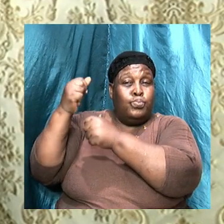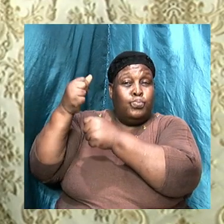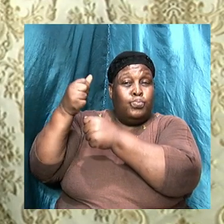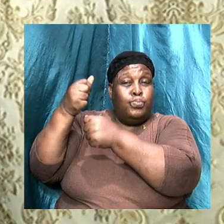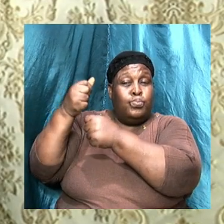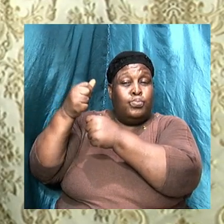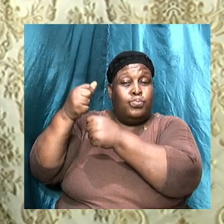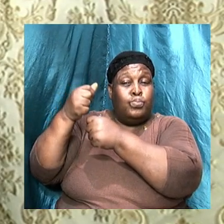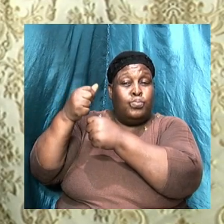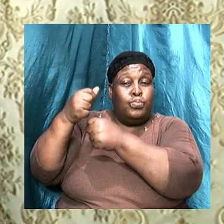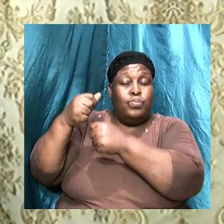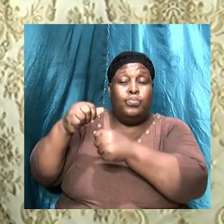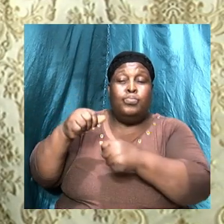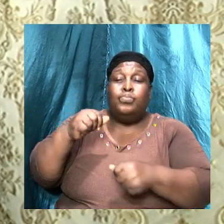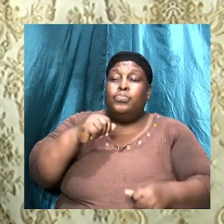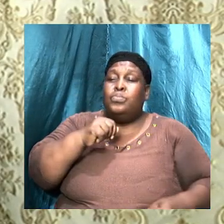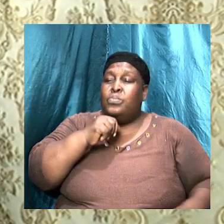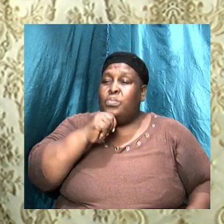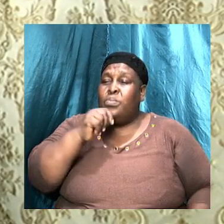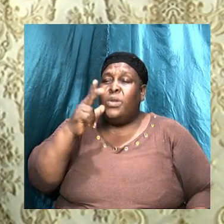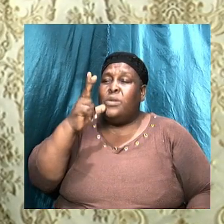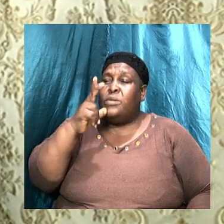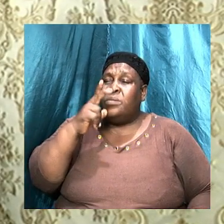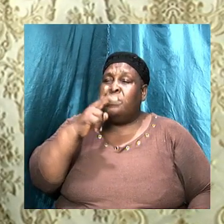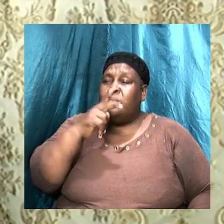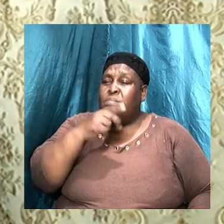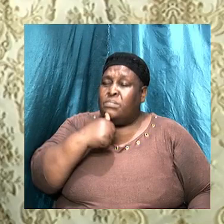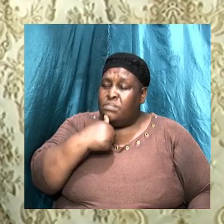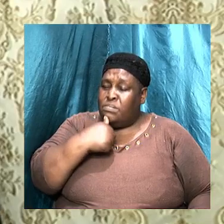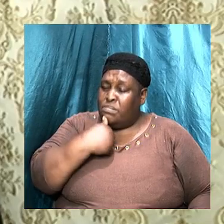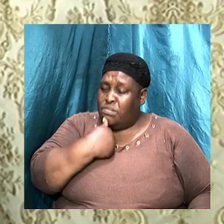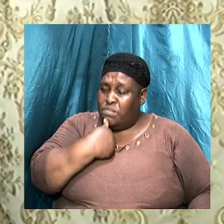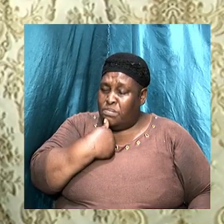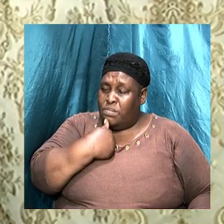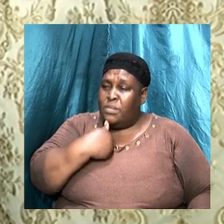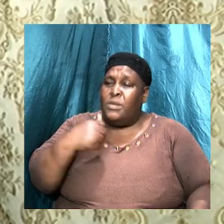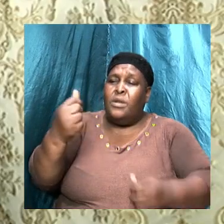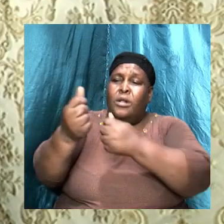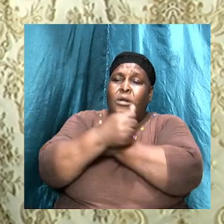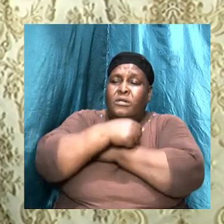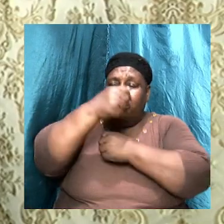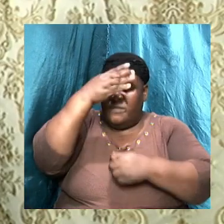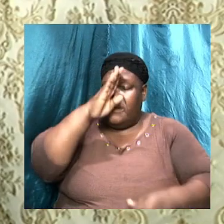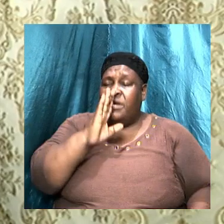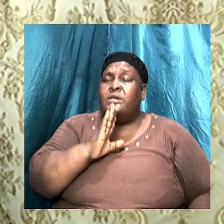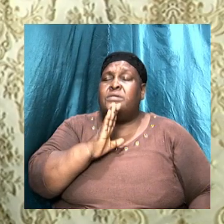does not disappoint because the love of God